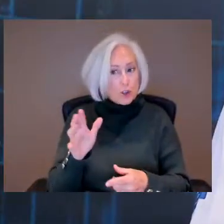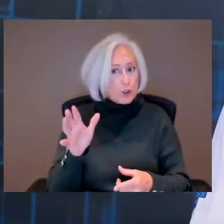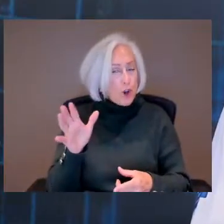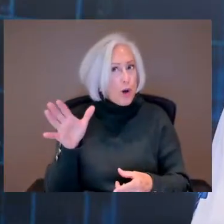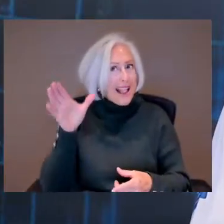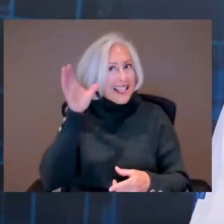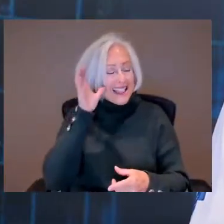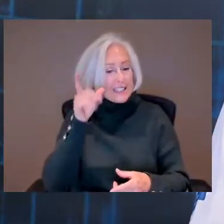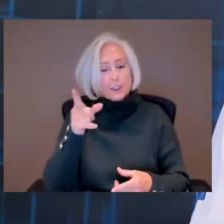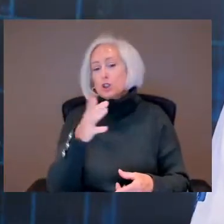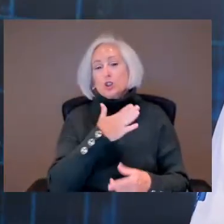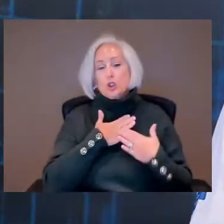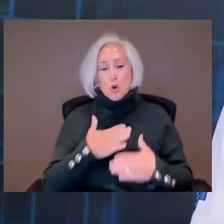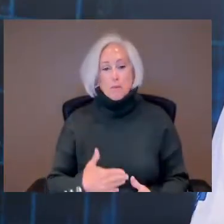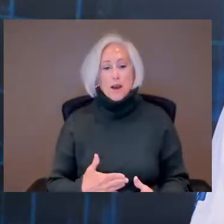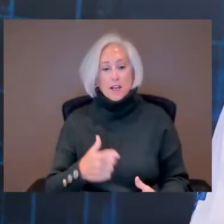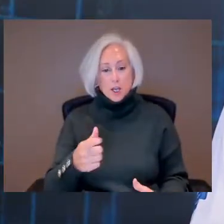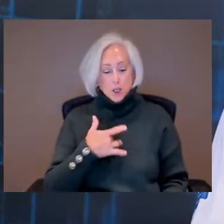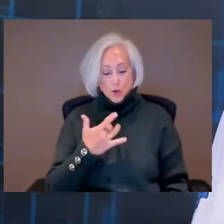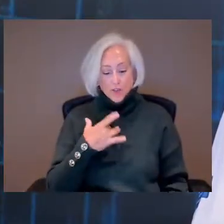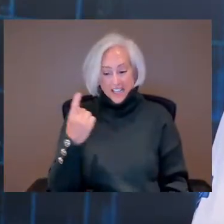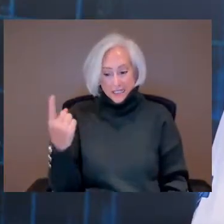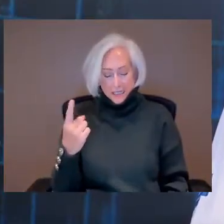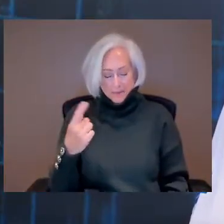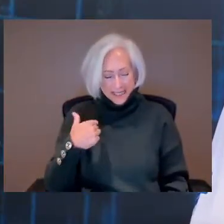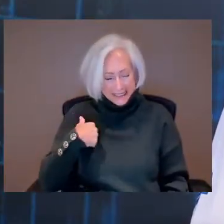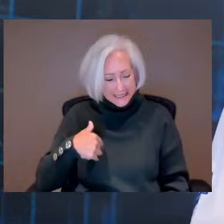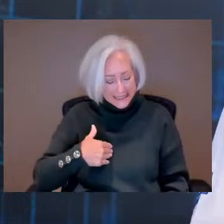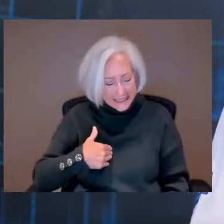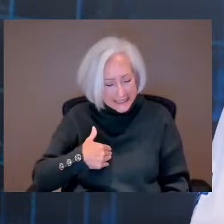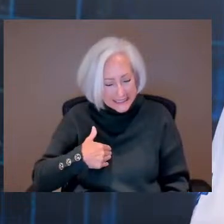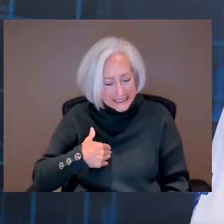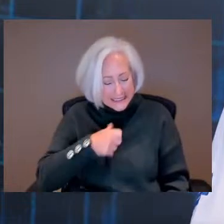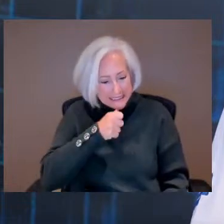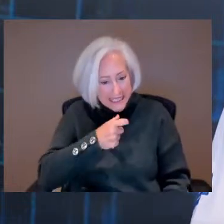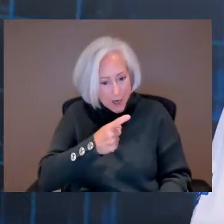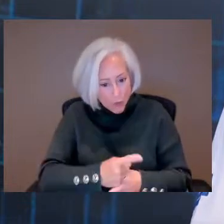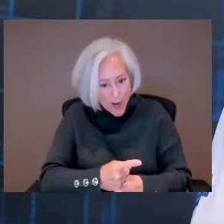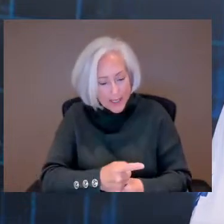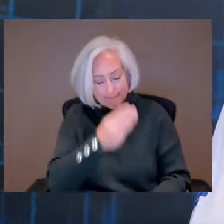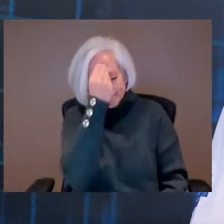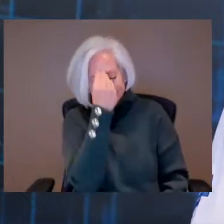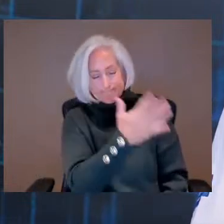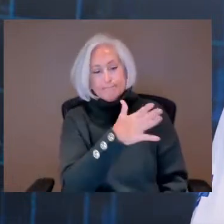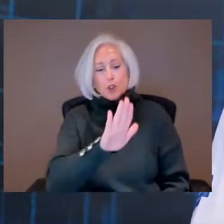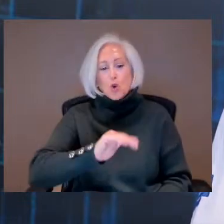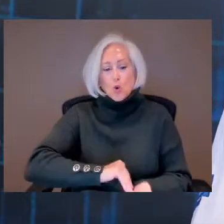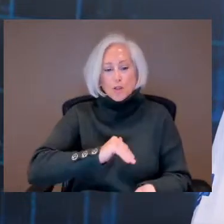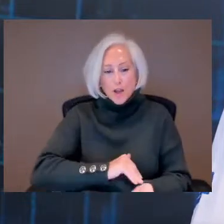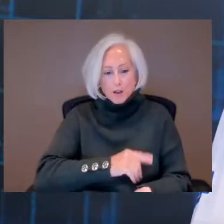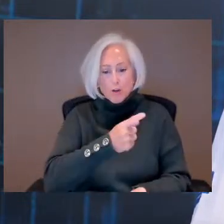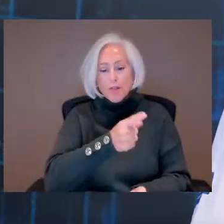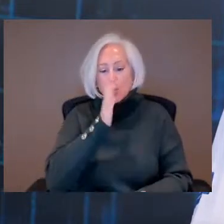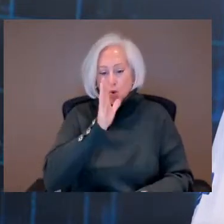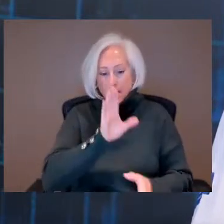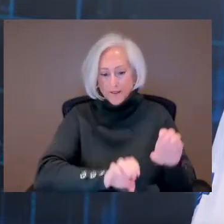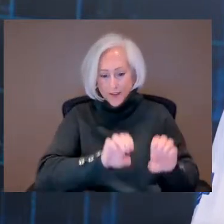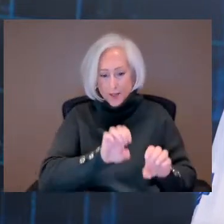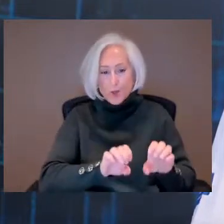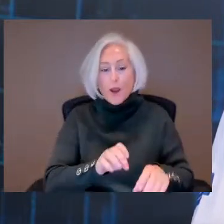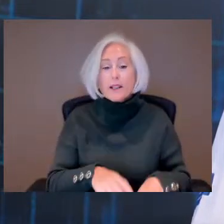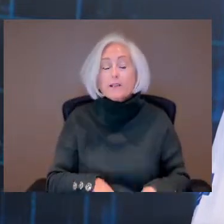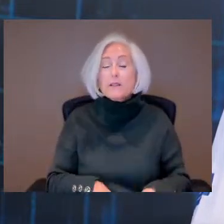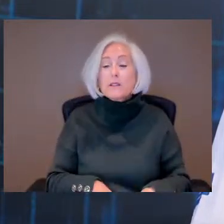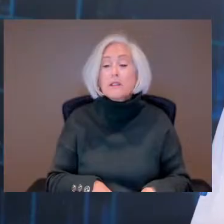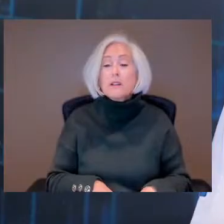that's not right, bring it up, bring it to your doctor so they can evaluate. And then when it comes to making these very critical decisions, making sure that